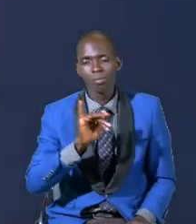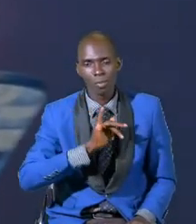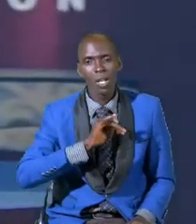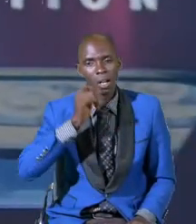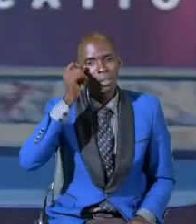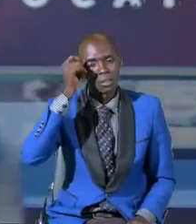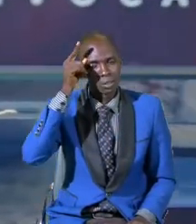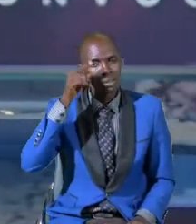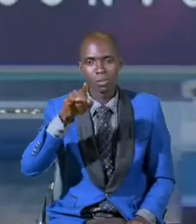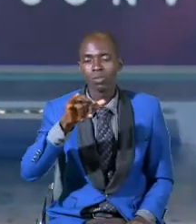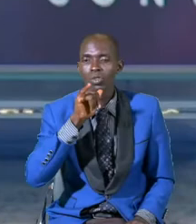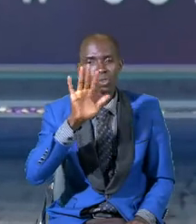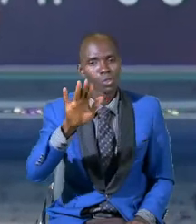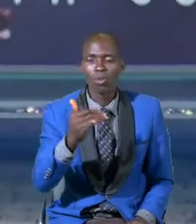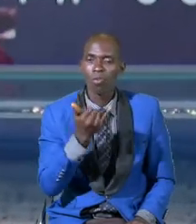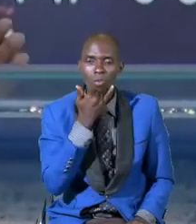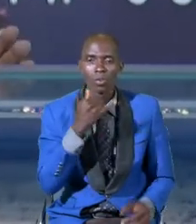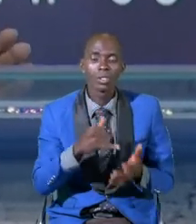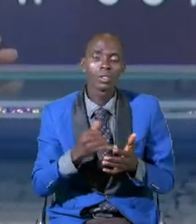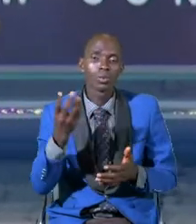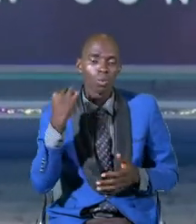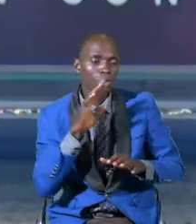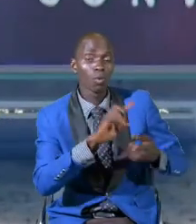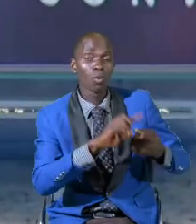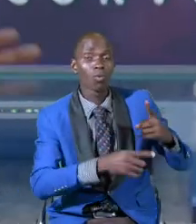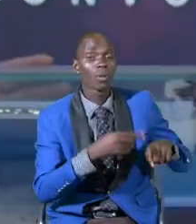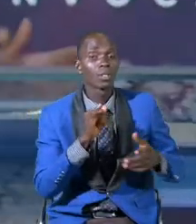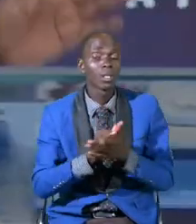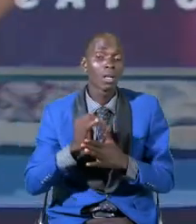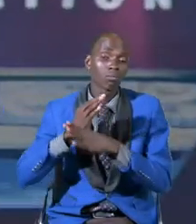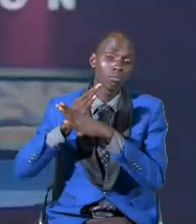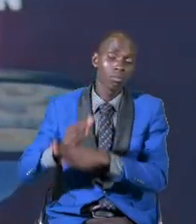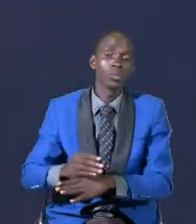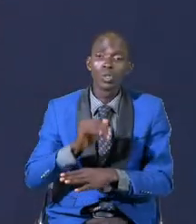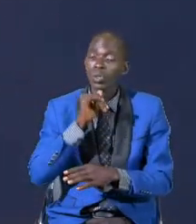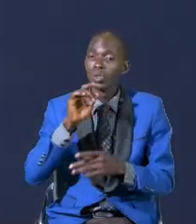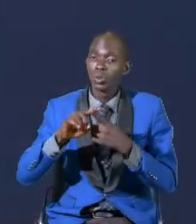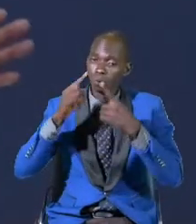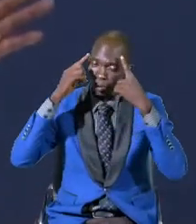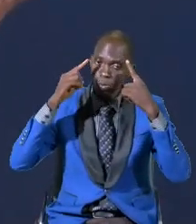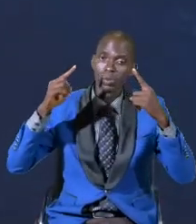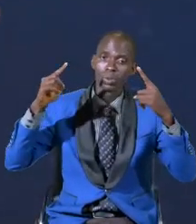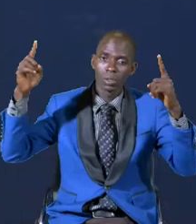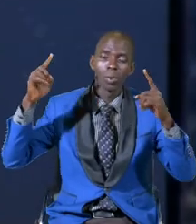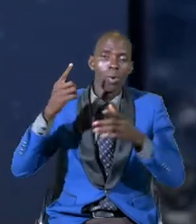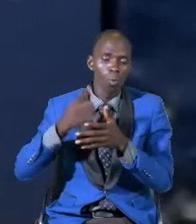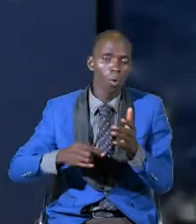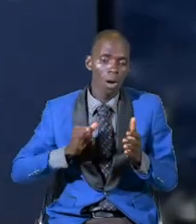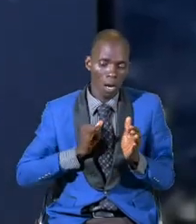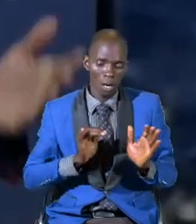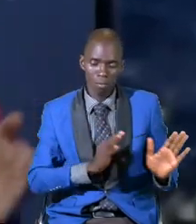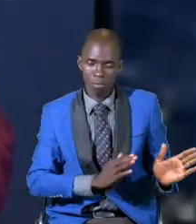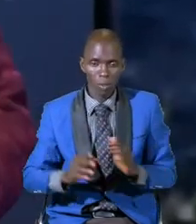your people, the peers that have hindered you from achieving what I called you to achieve,